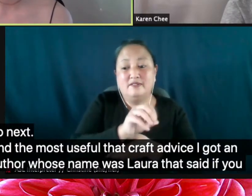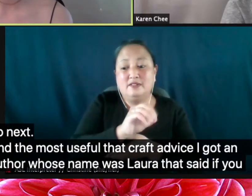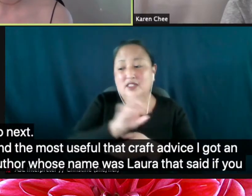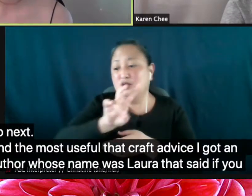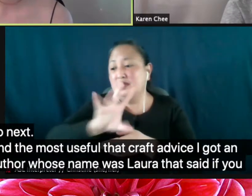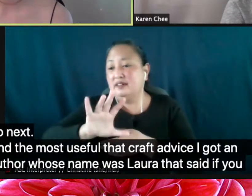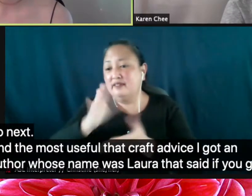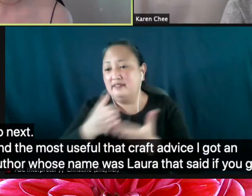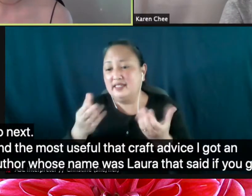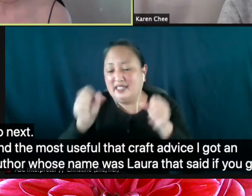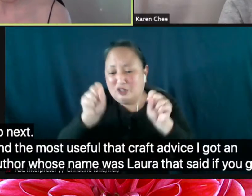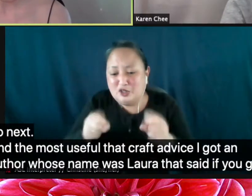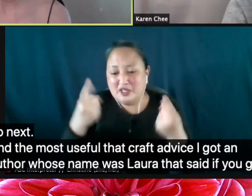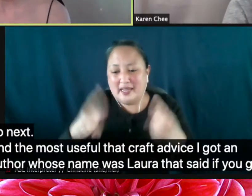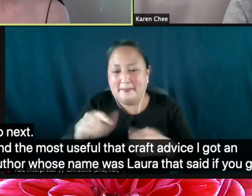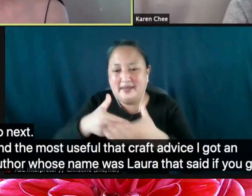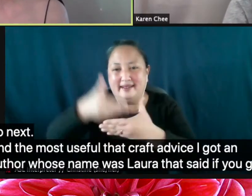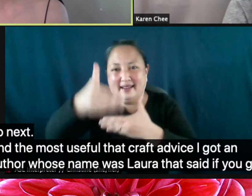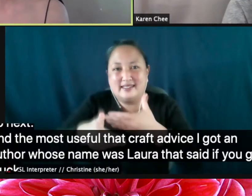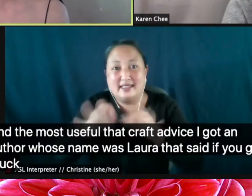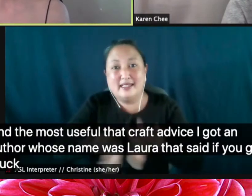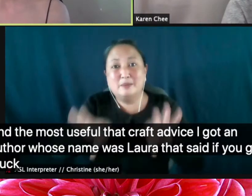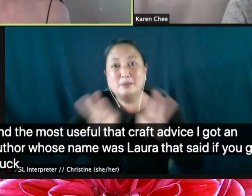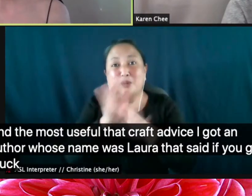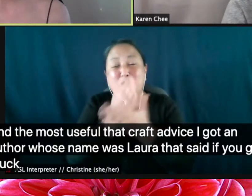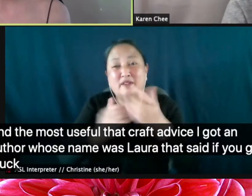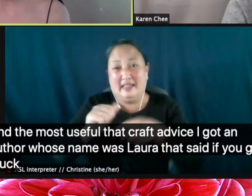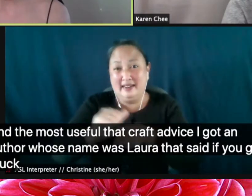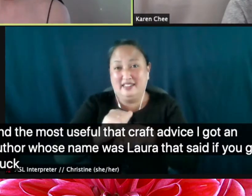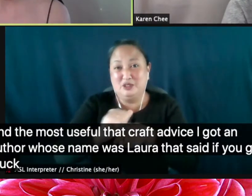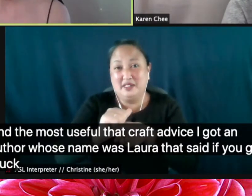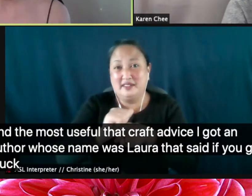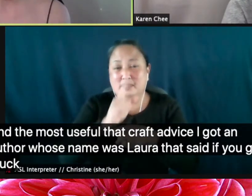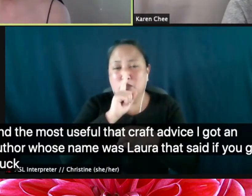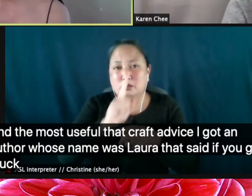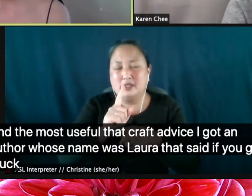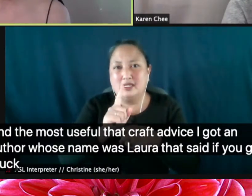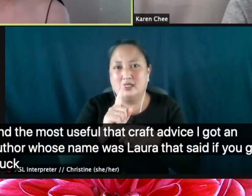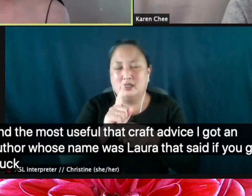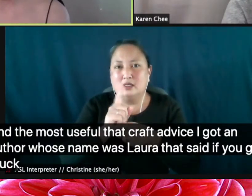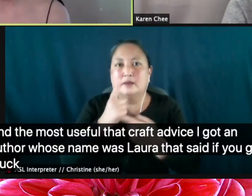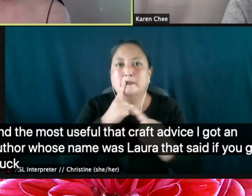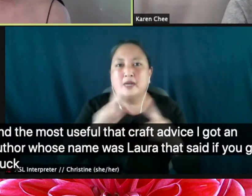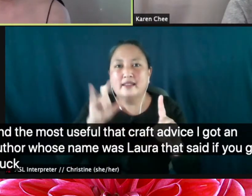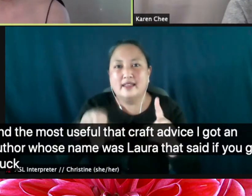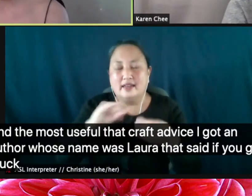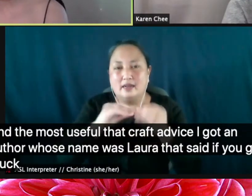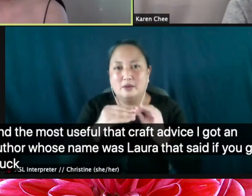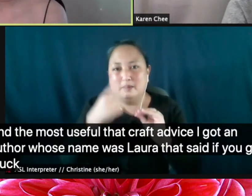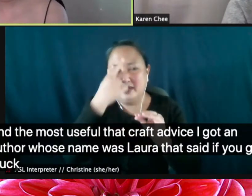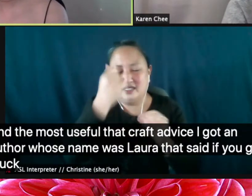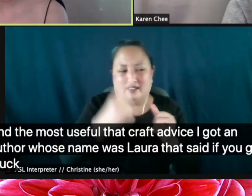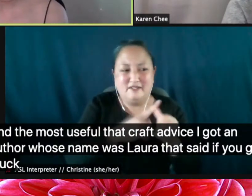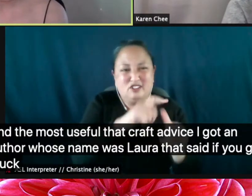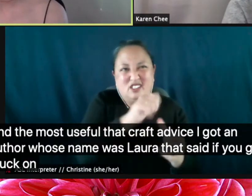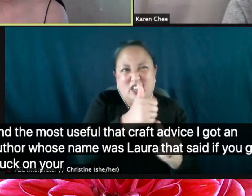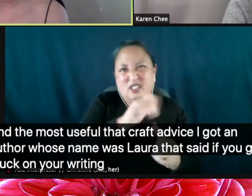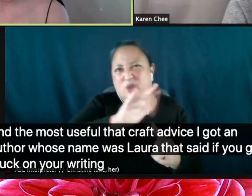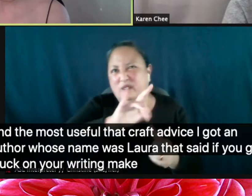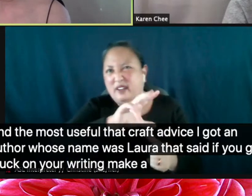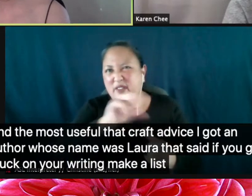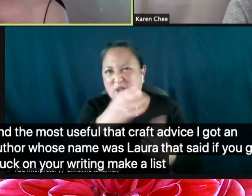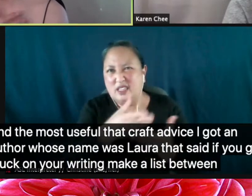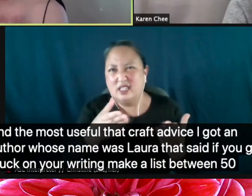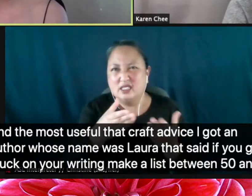might happen next. And the important part of this exercise is to get to that number, because what you'll find is like the first like 10, 25, 30